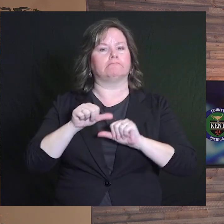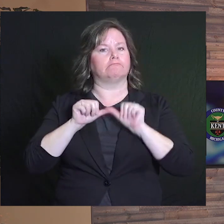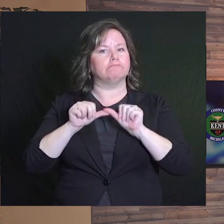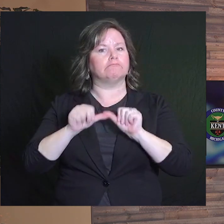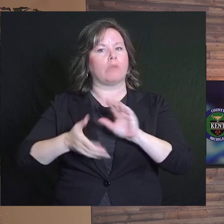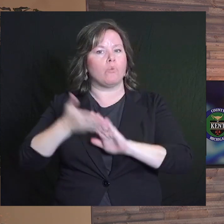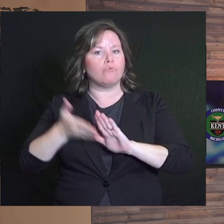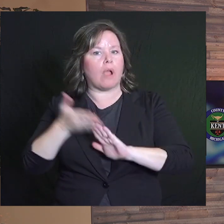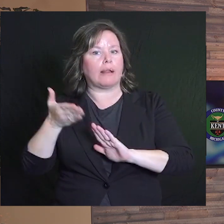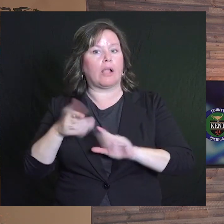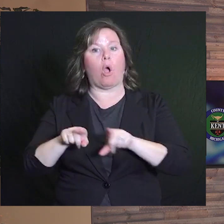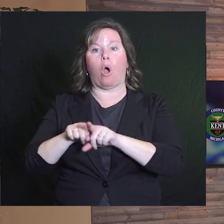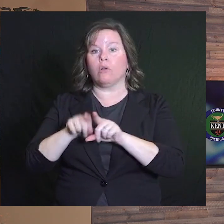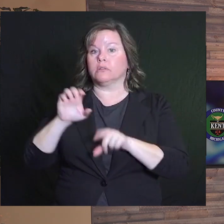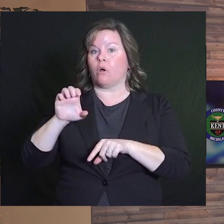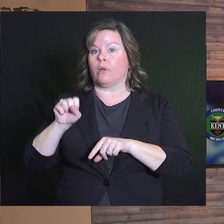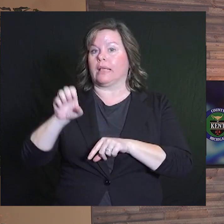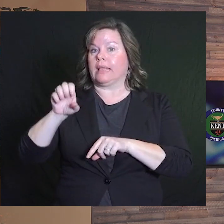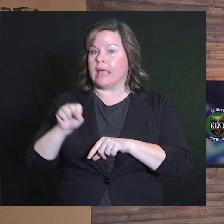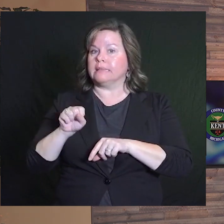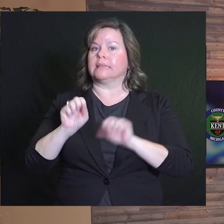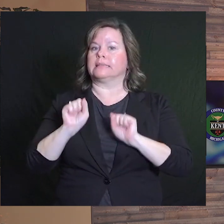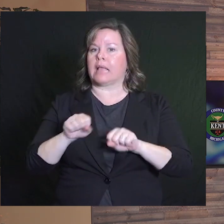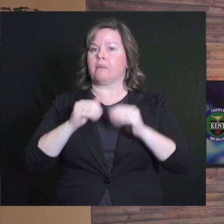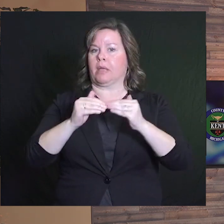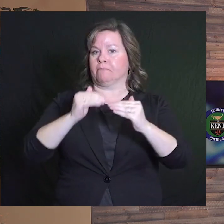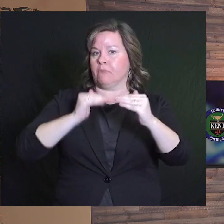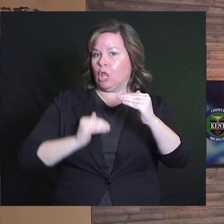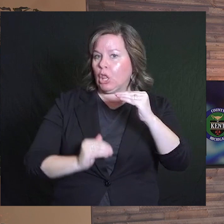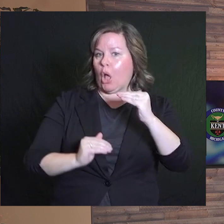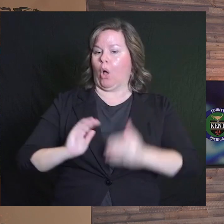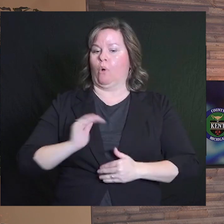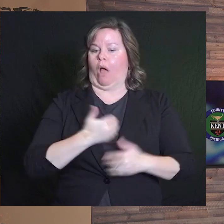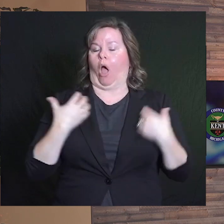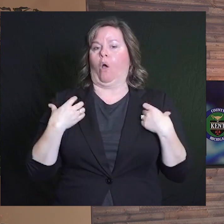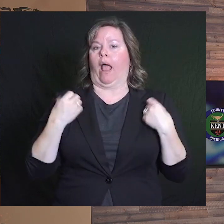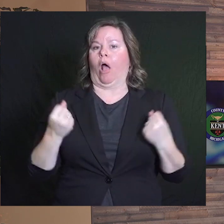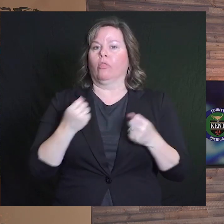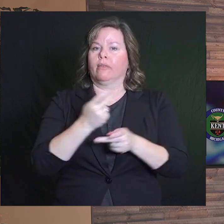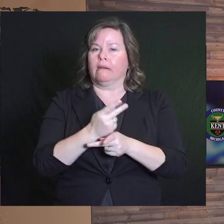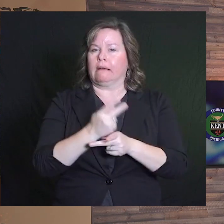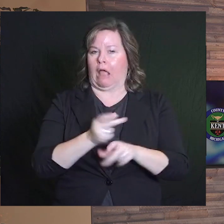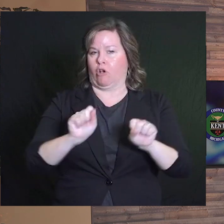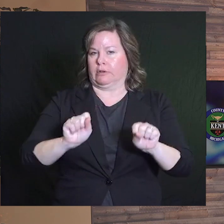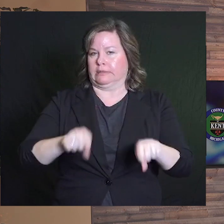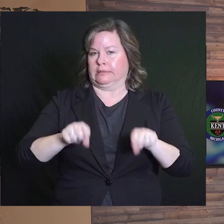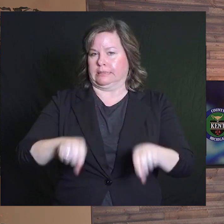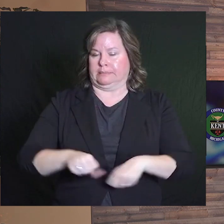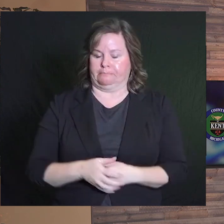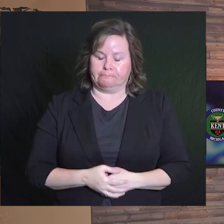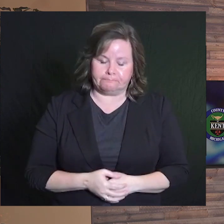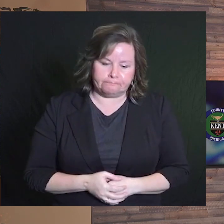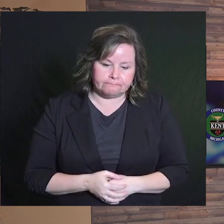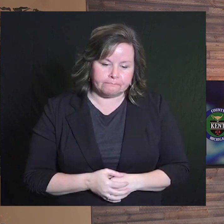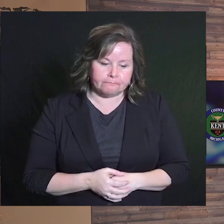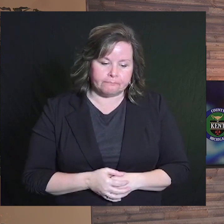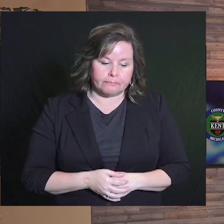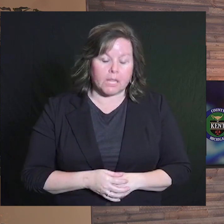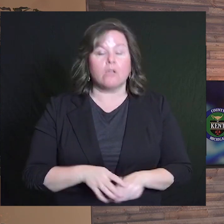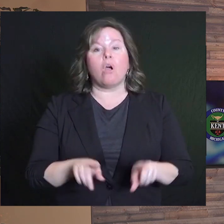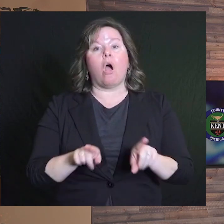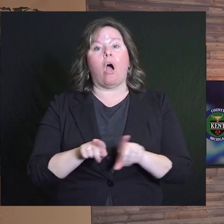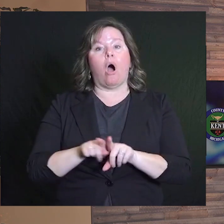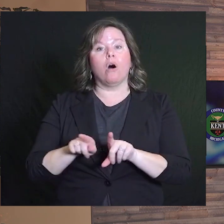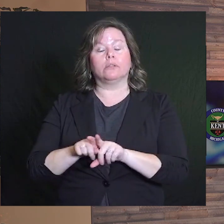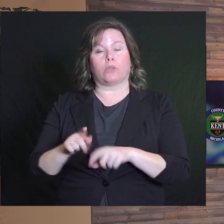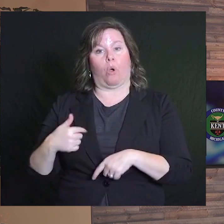cases well below the capacity of our healthcare systems to care for people. And I also want to say that